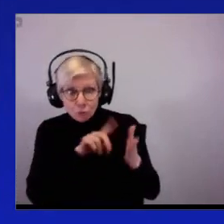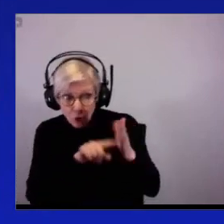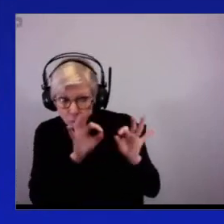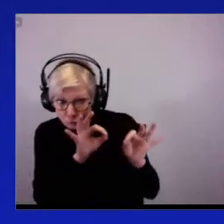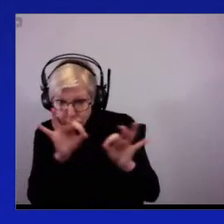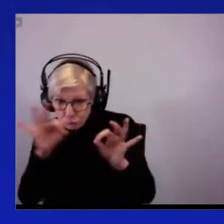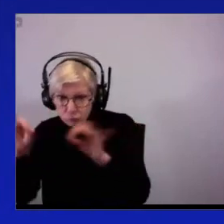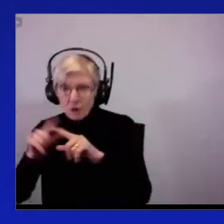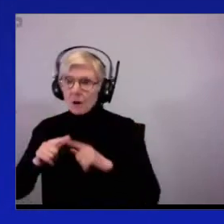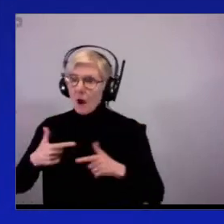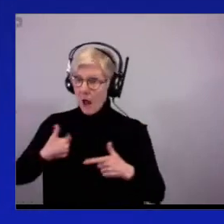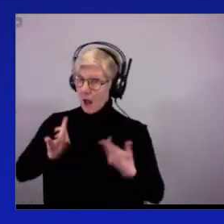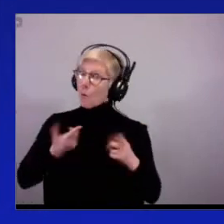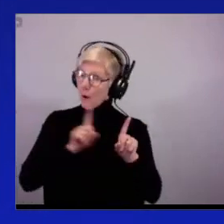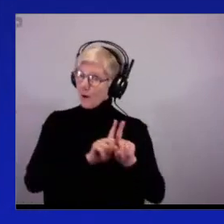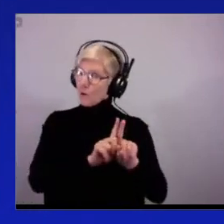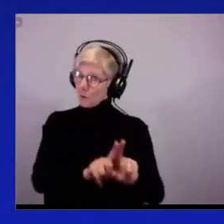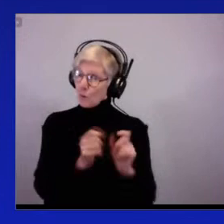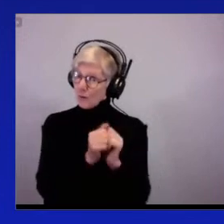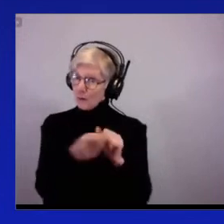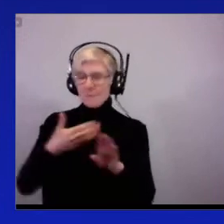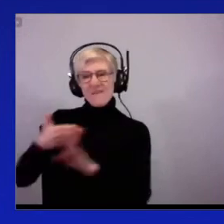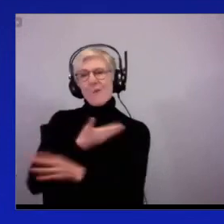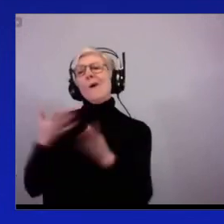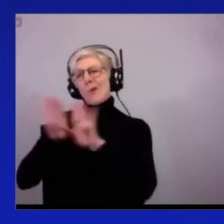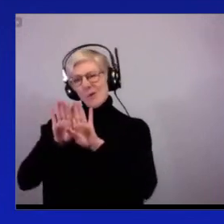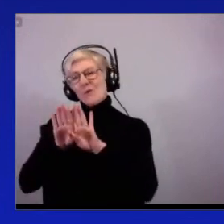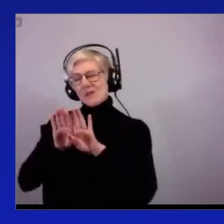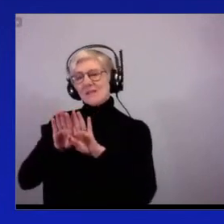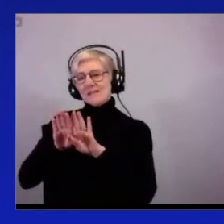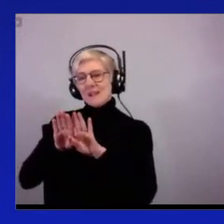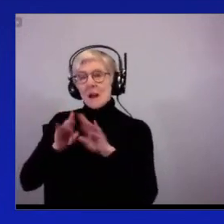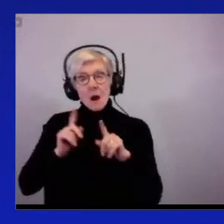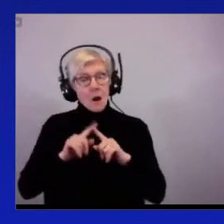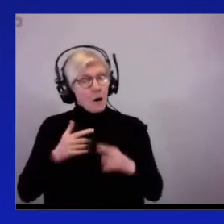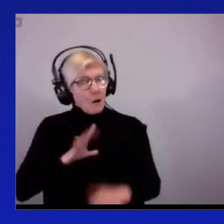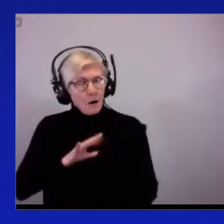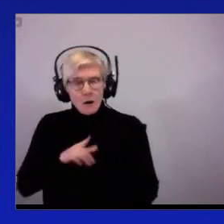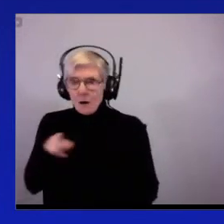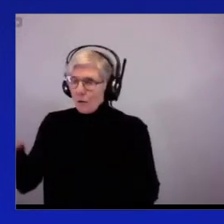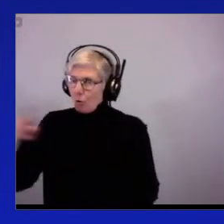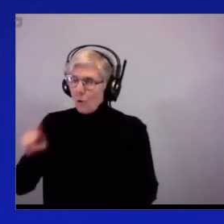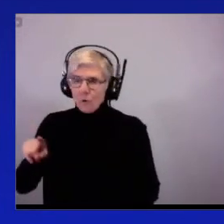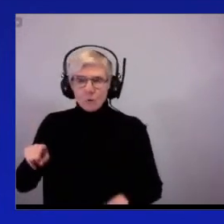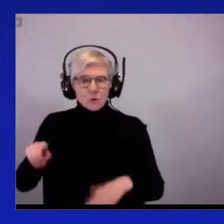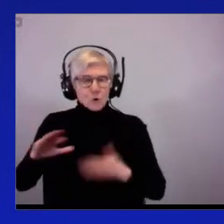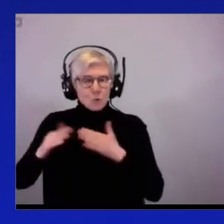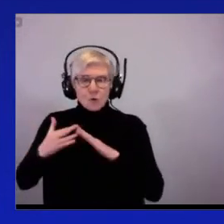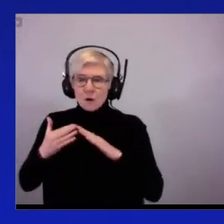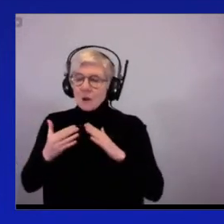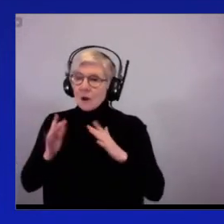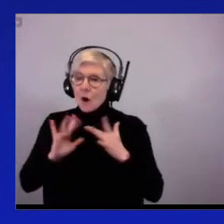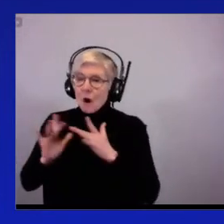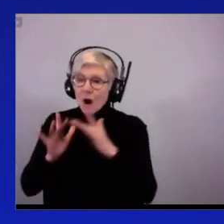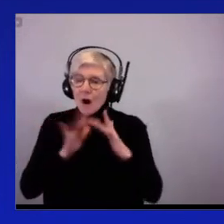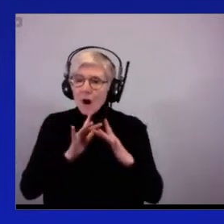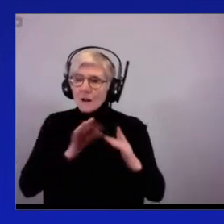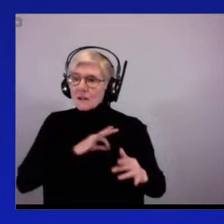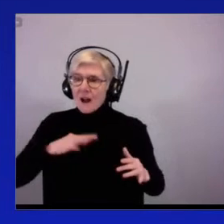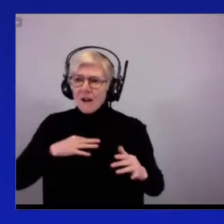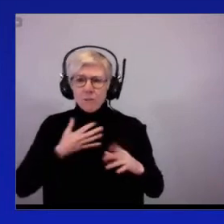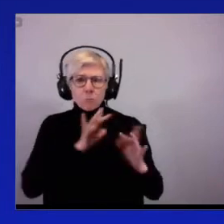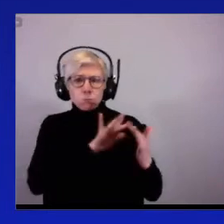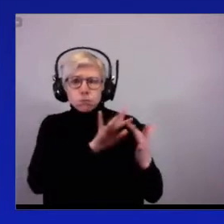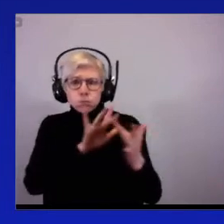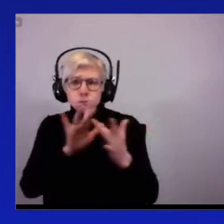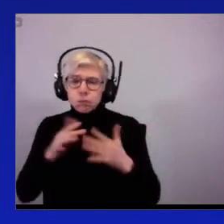before stay-at-home measures were declared in the province. And an excellent job is being done by staff. But while we are